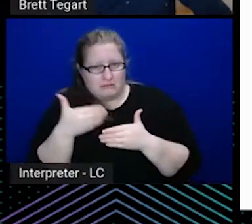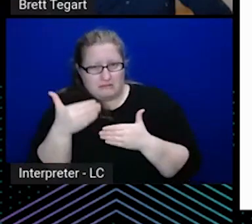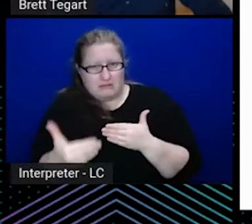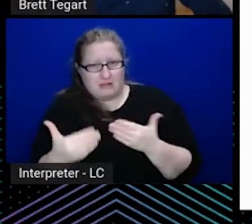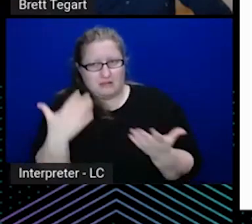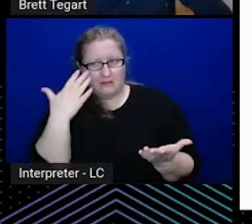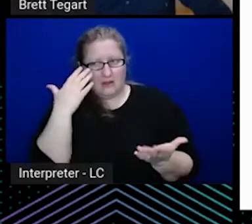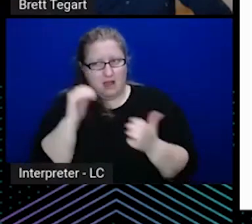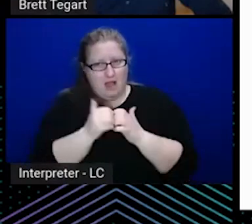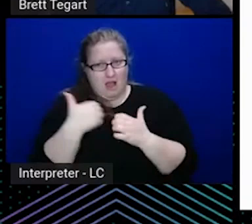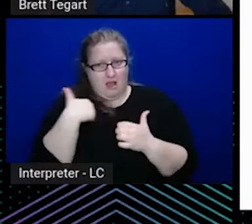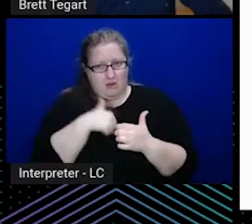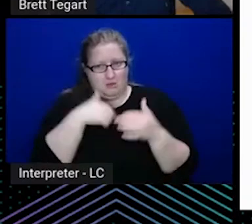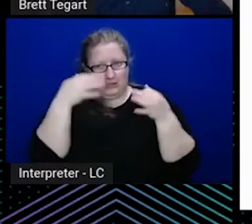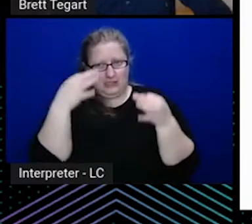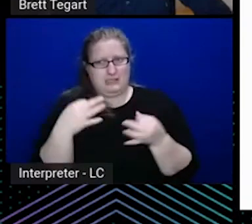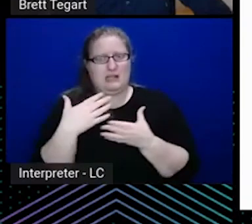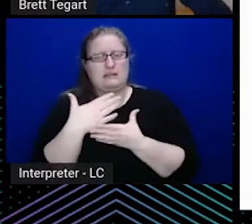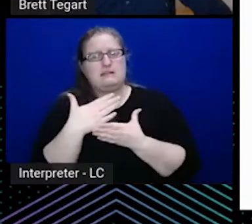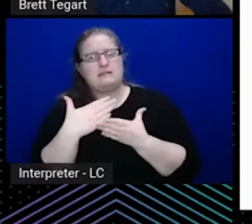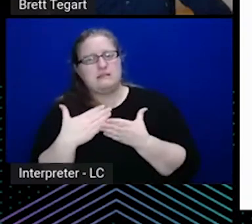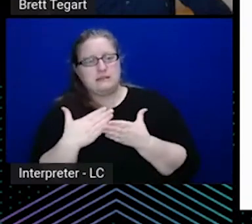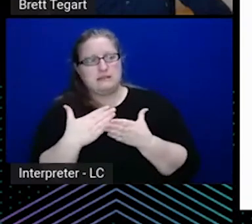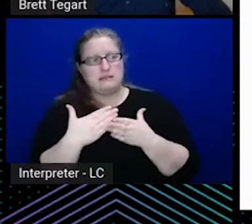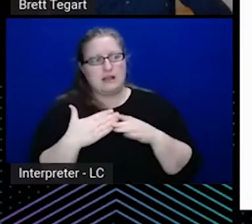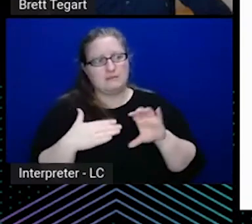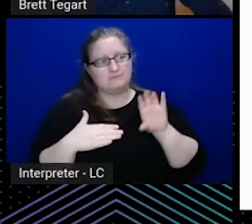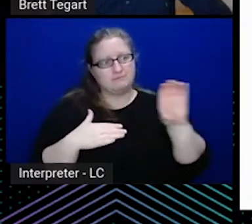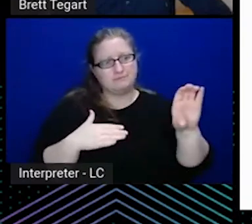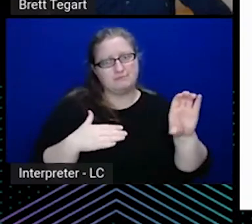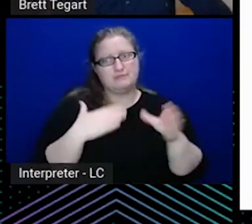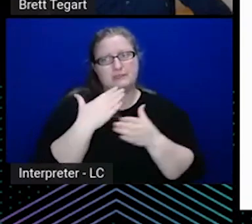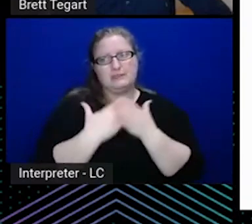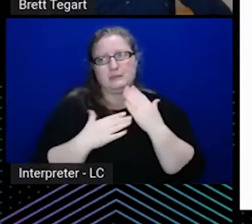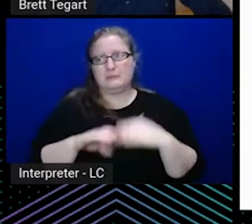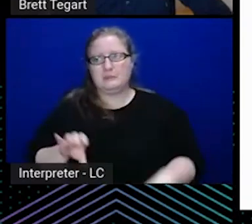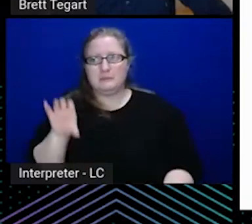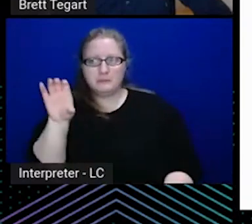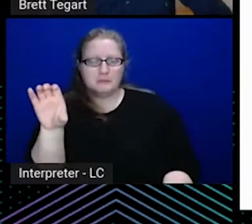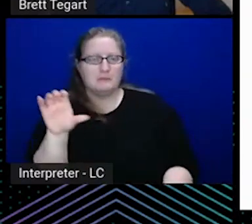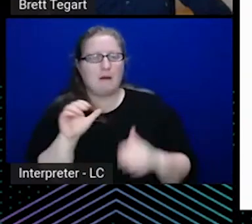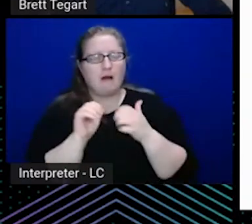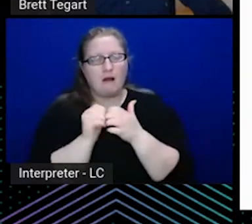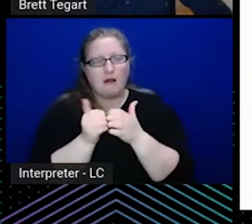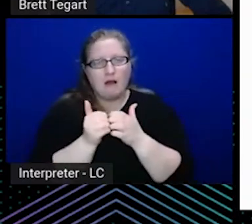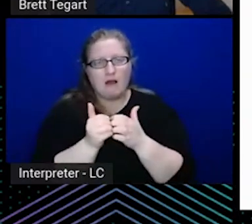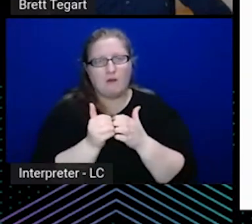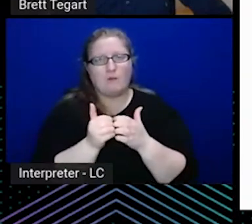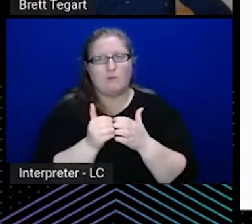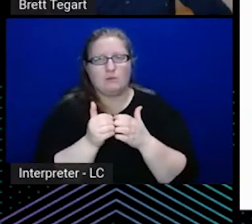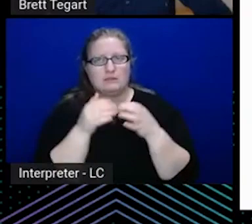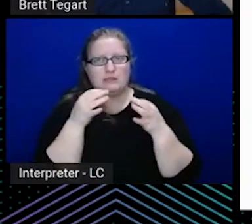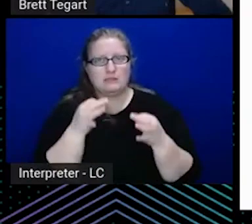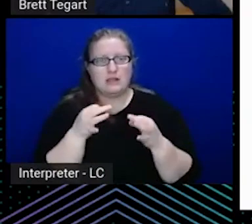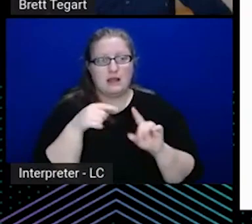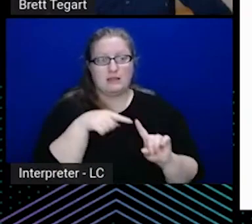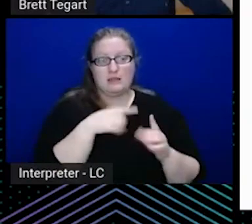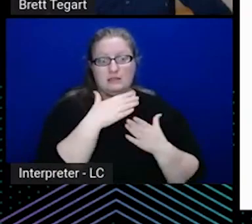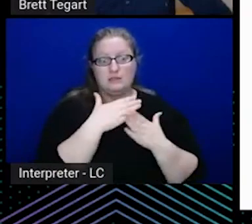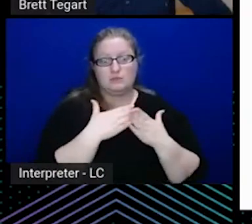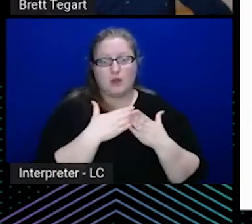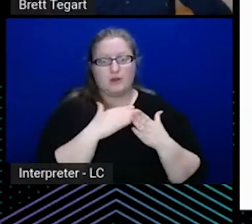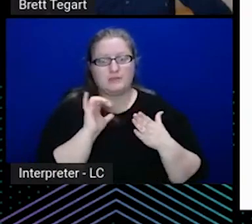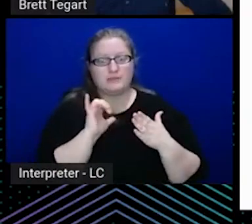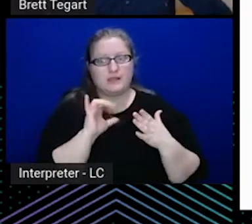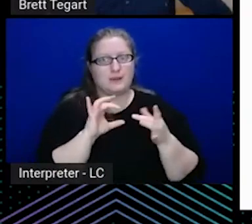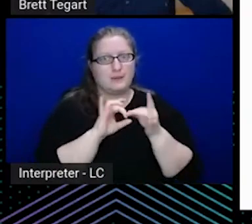we decide that some things are here or a fixture versus a furnishing, right? I can argue that a